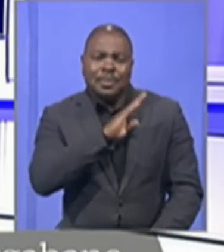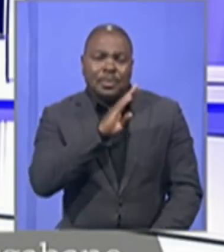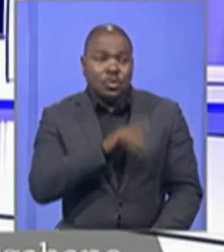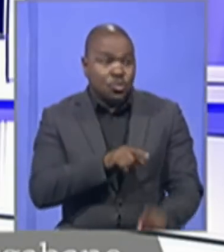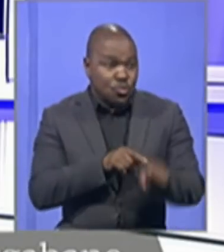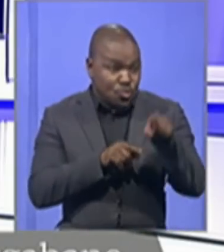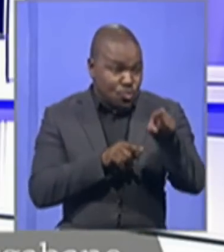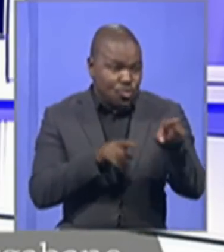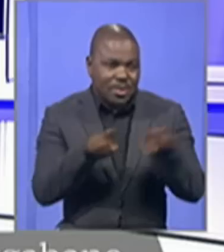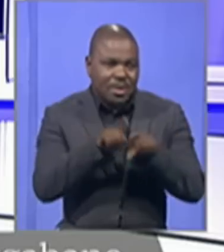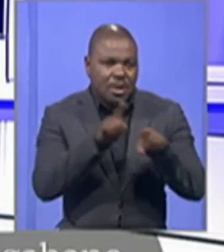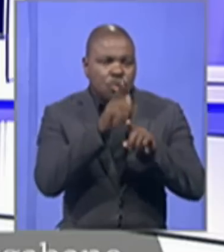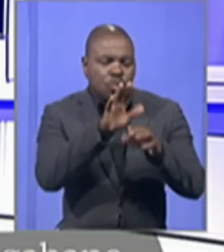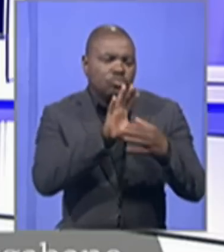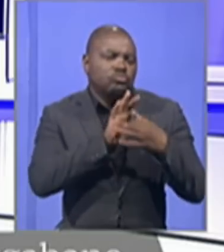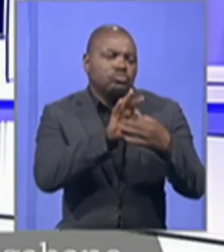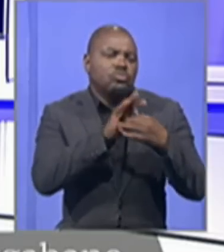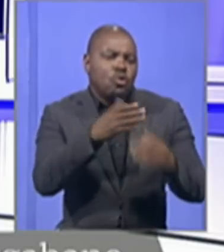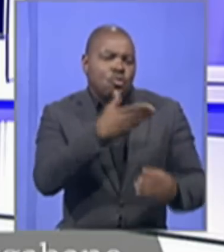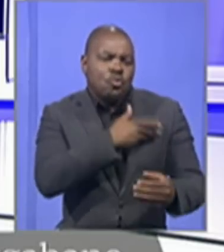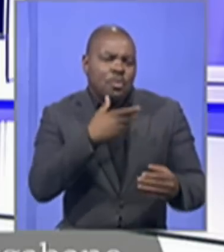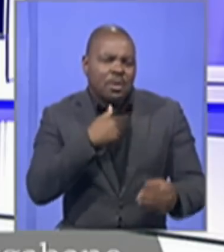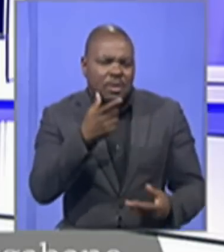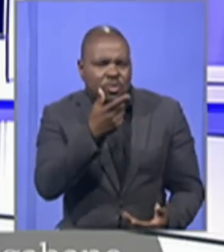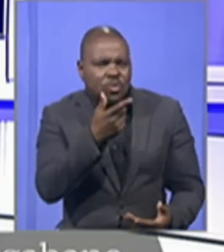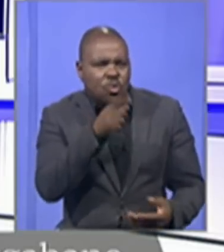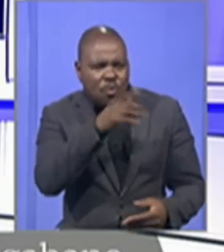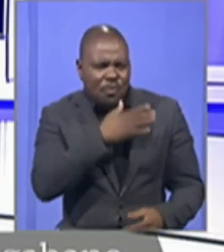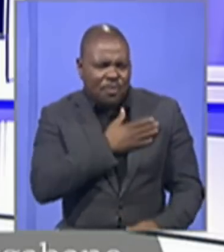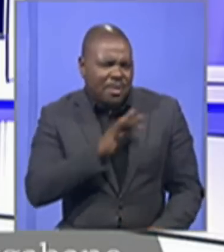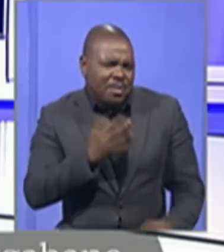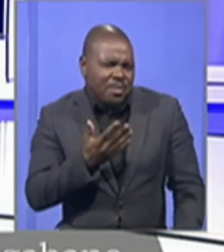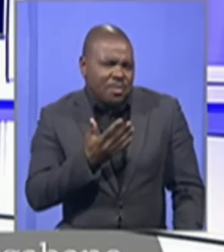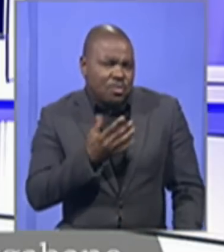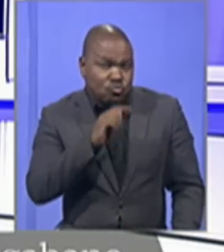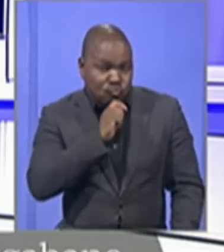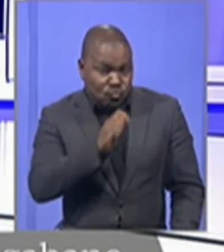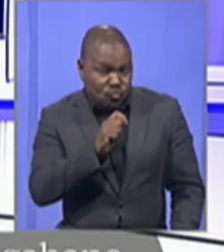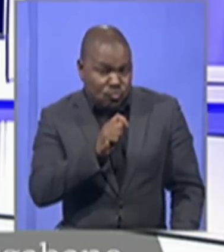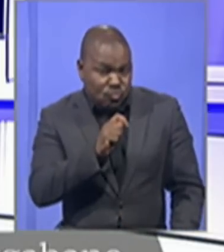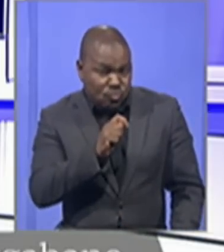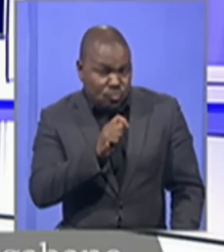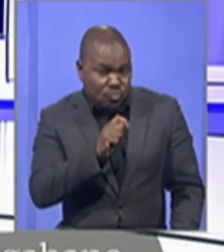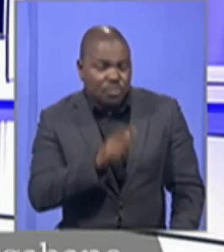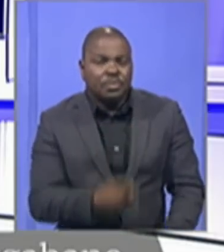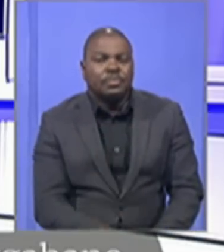o sebetsa le basadi Jarosa o ka reng ka maikutlo ao kapa mohopolo o